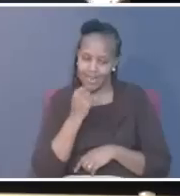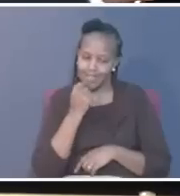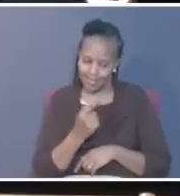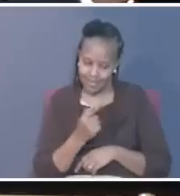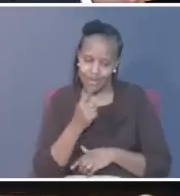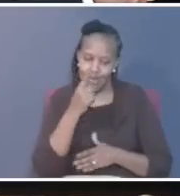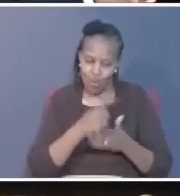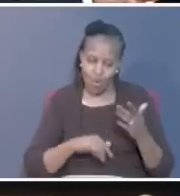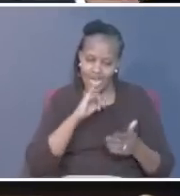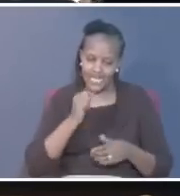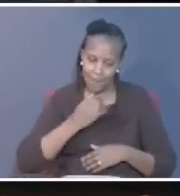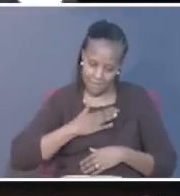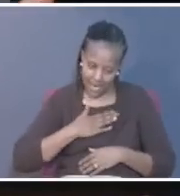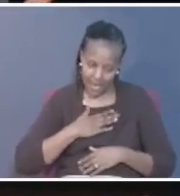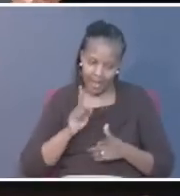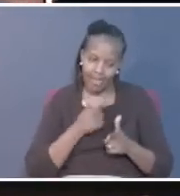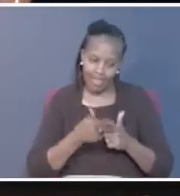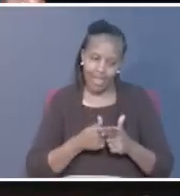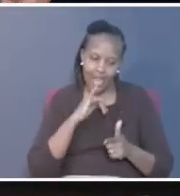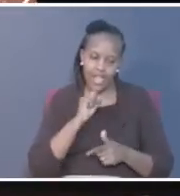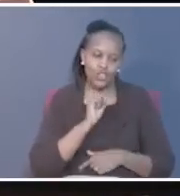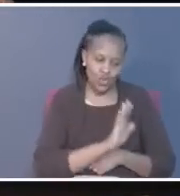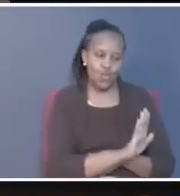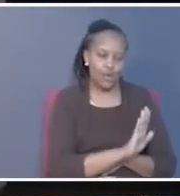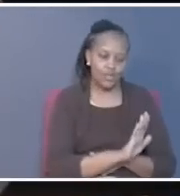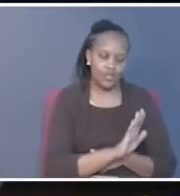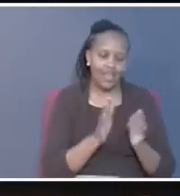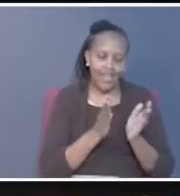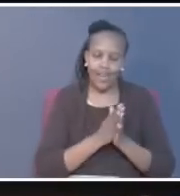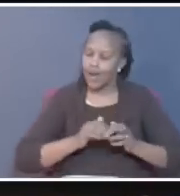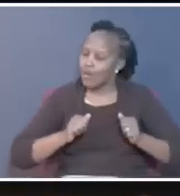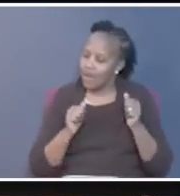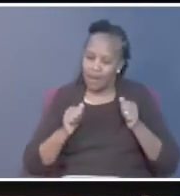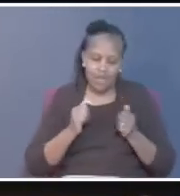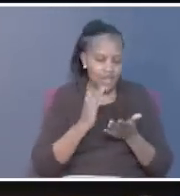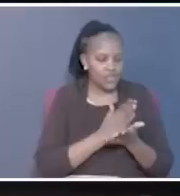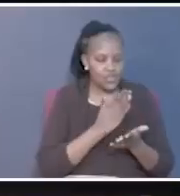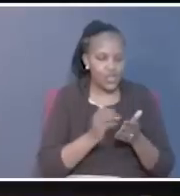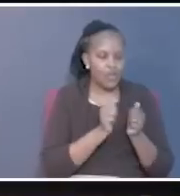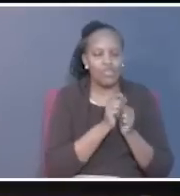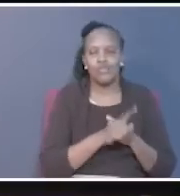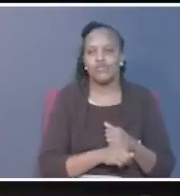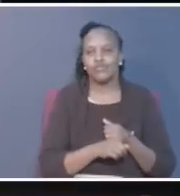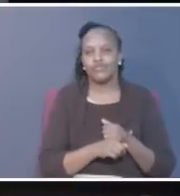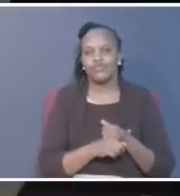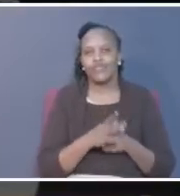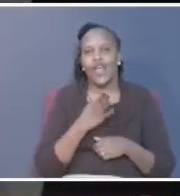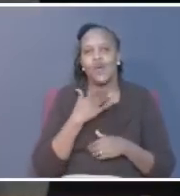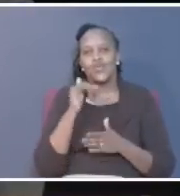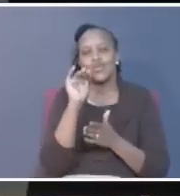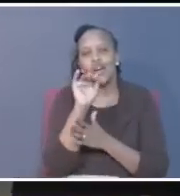is yours, and I'll gladly share it with you." And I want to ask you